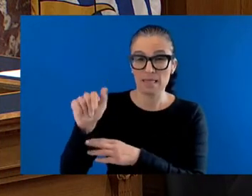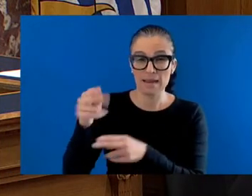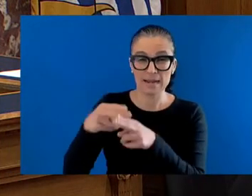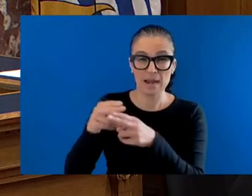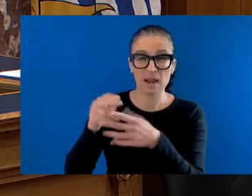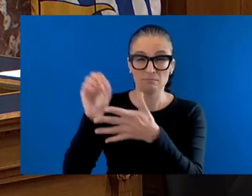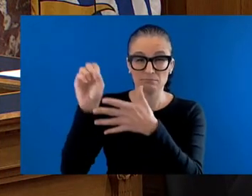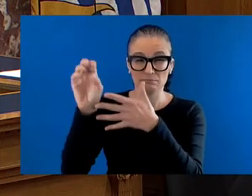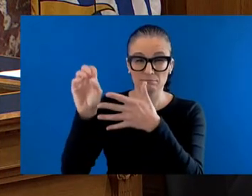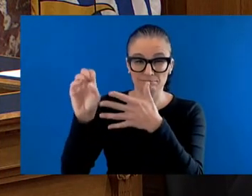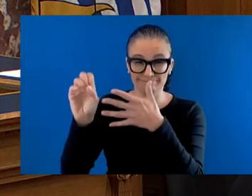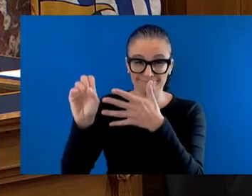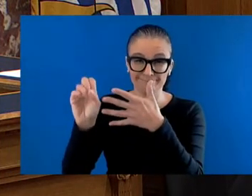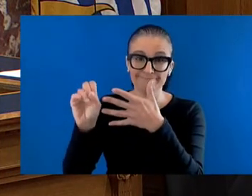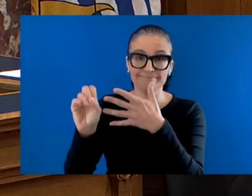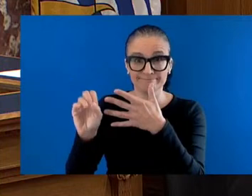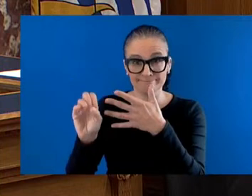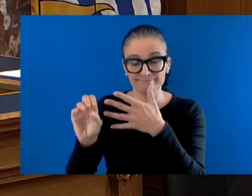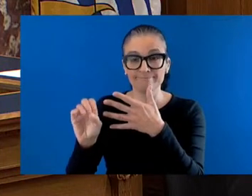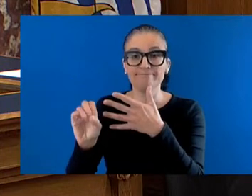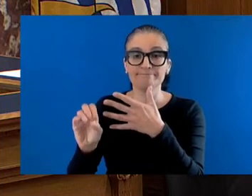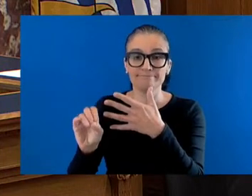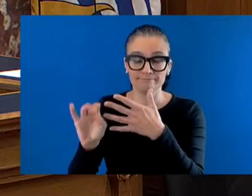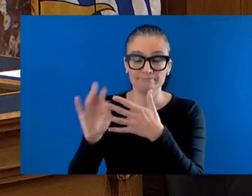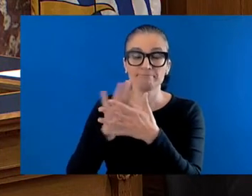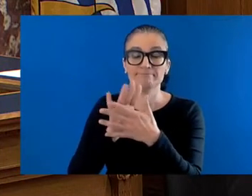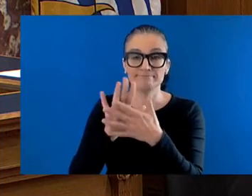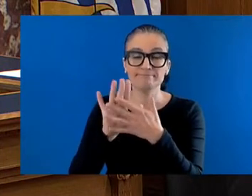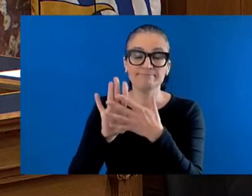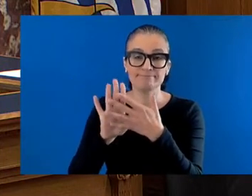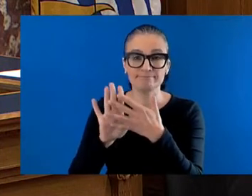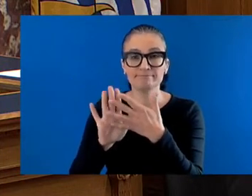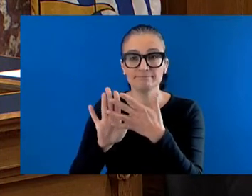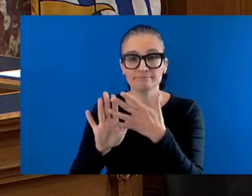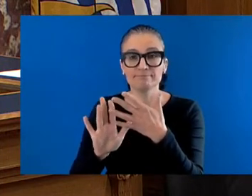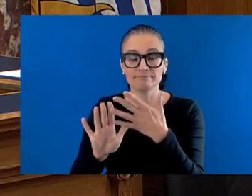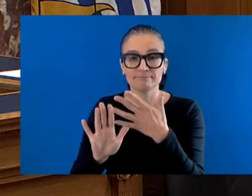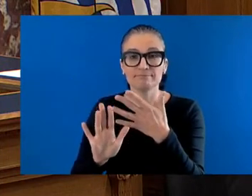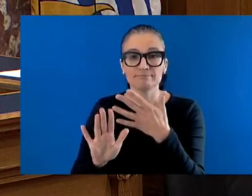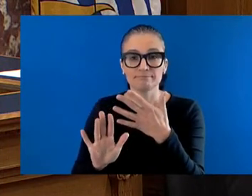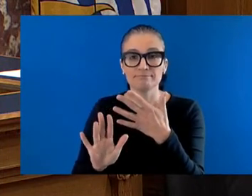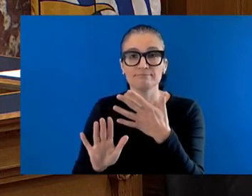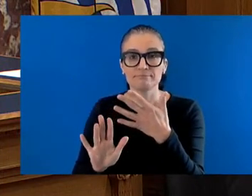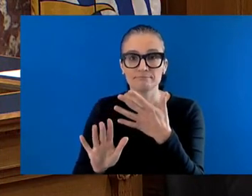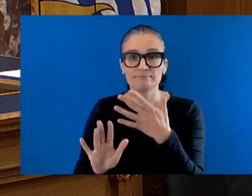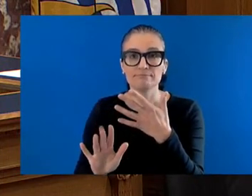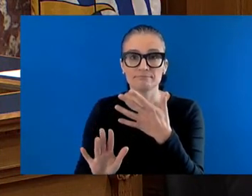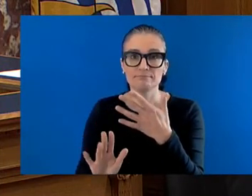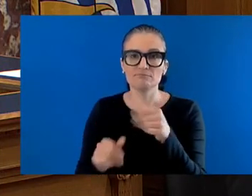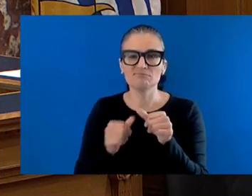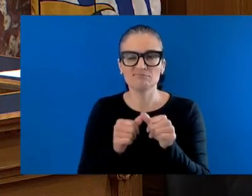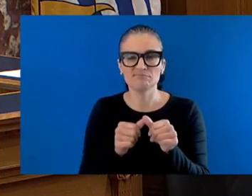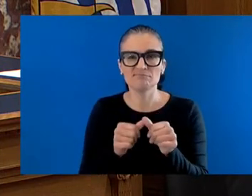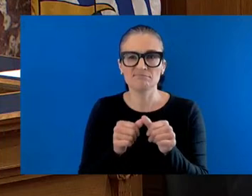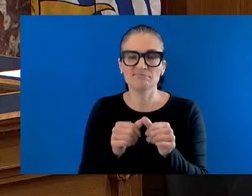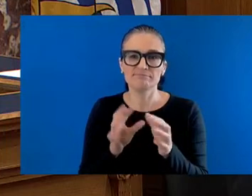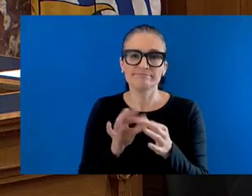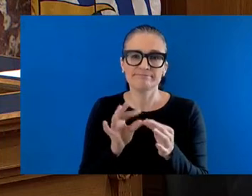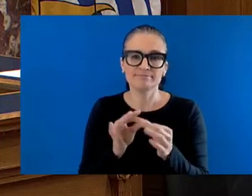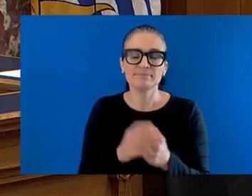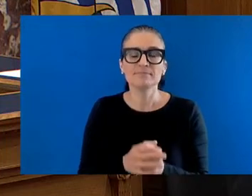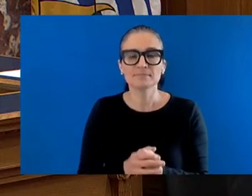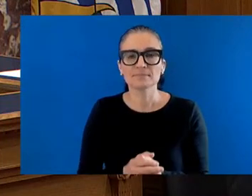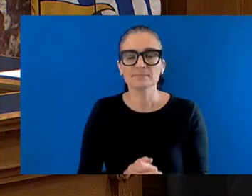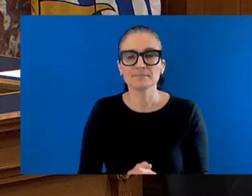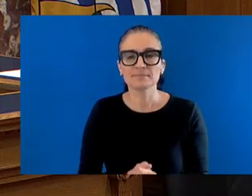Sturko, Merrifield, Watt, Lee, Stewart, Klovchuk, Ashton, Sturdy, Letnick, Taggart,